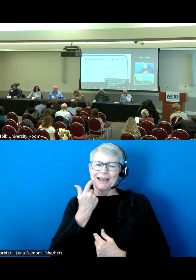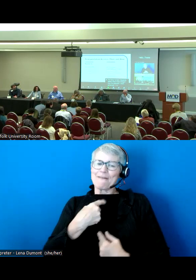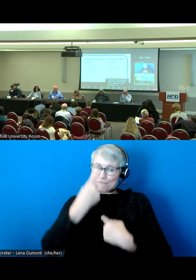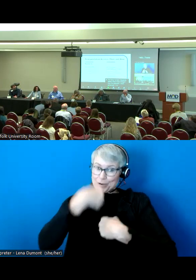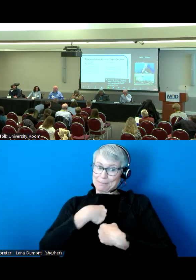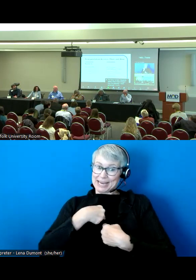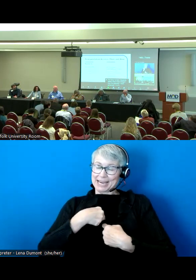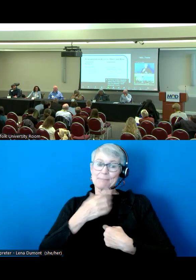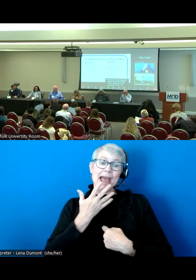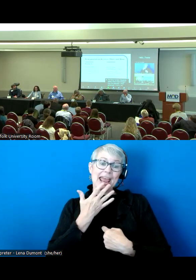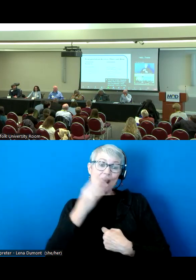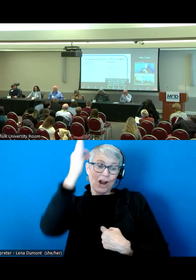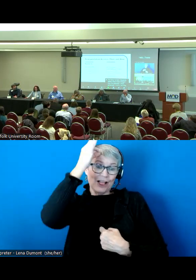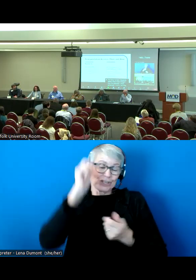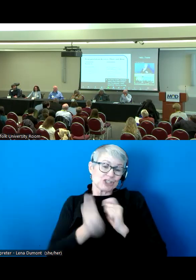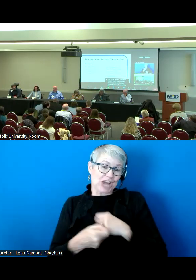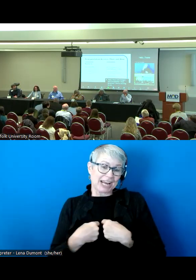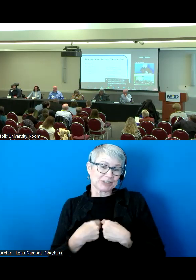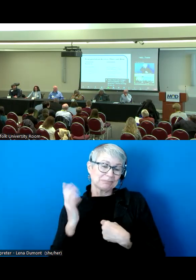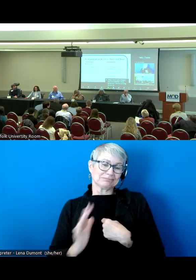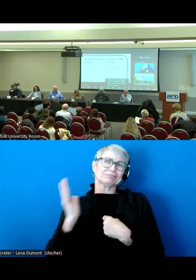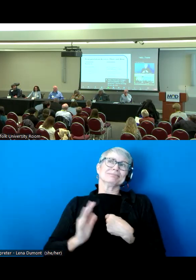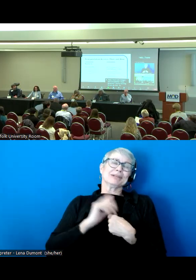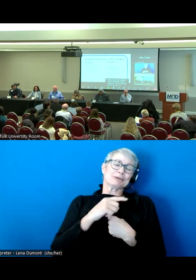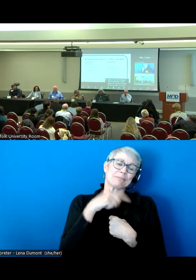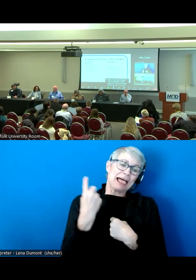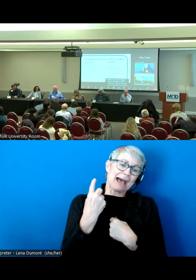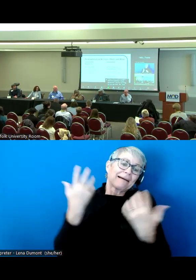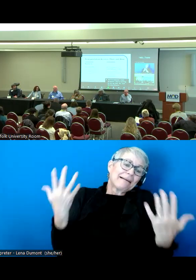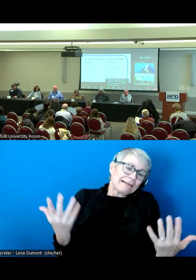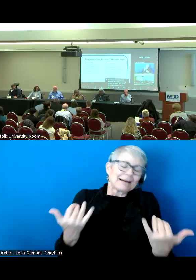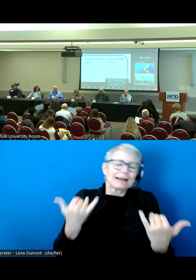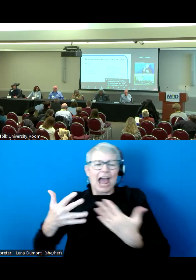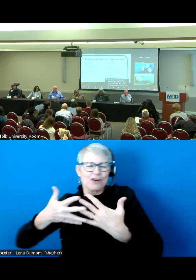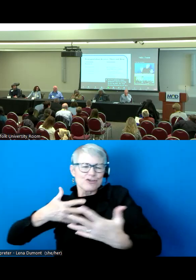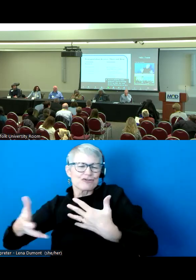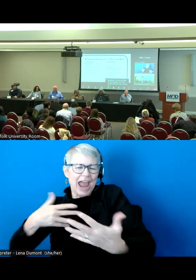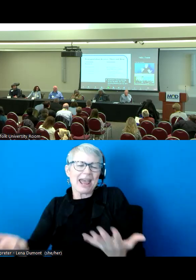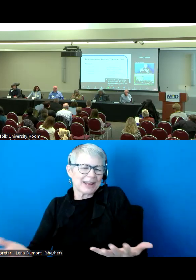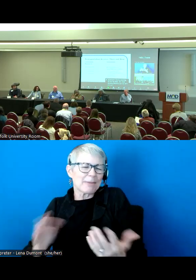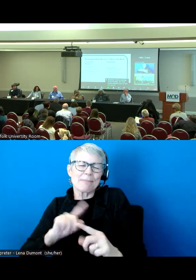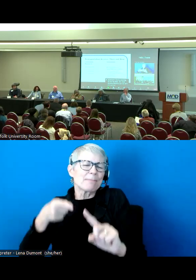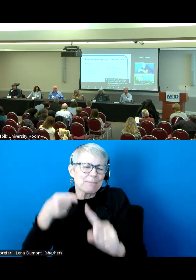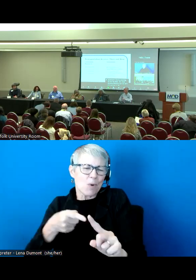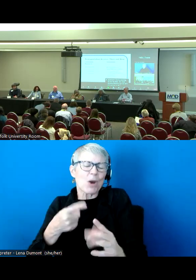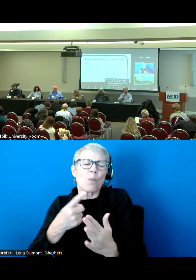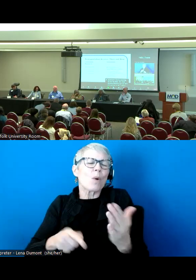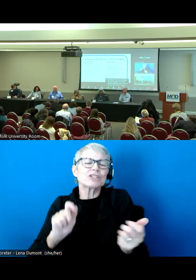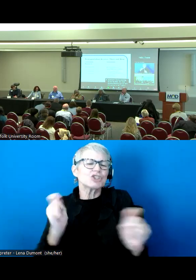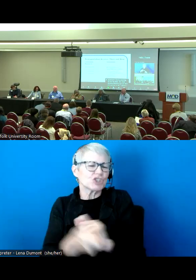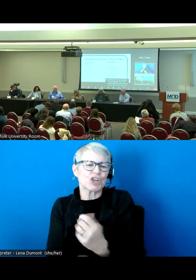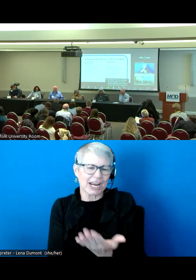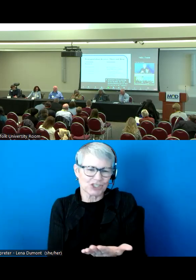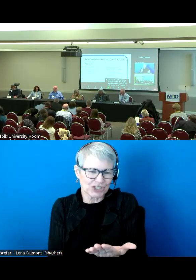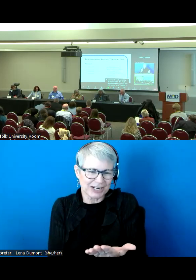But I think the most stunning difference that you can think of in any part of the T system is At that time, there